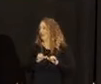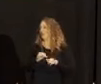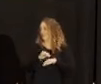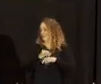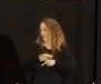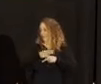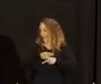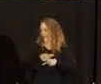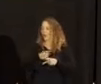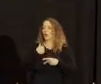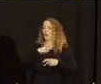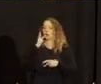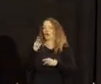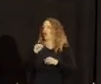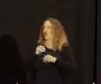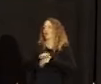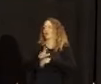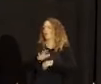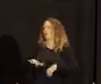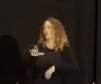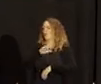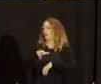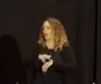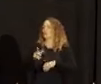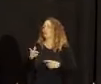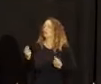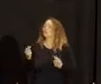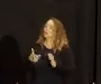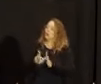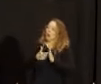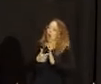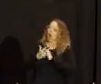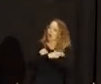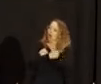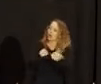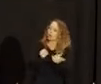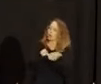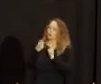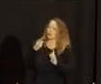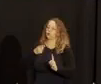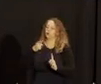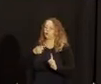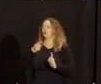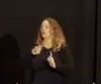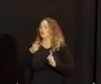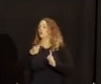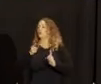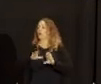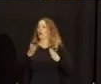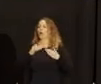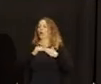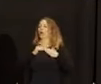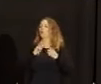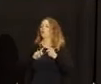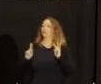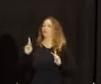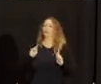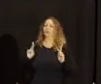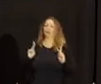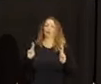whole nation requiring hospitals to open up access to